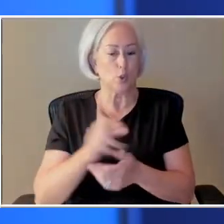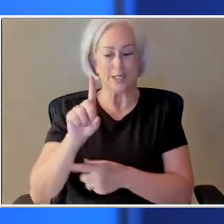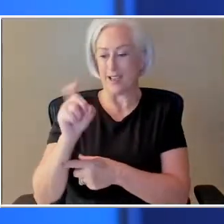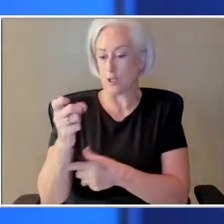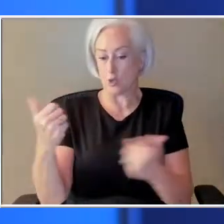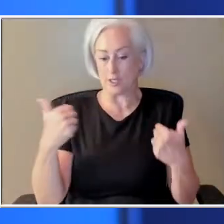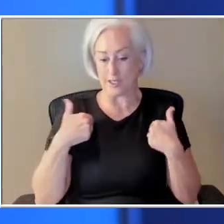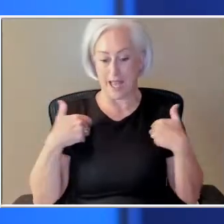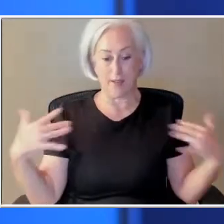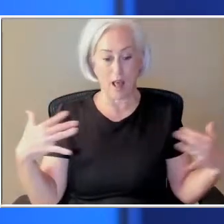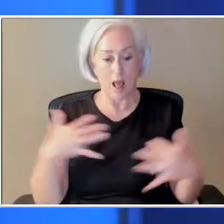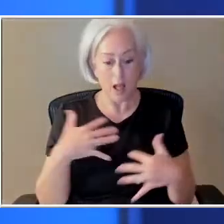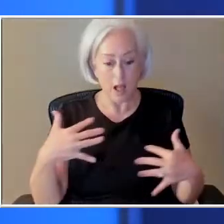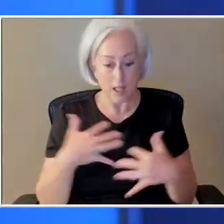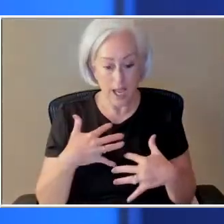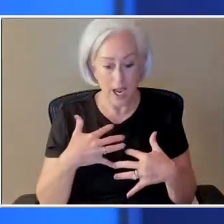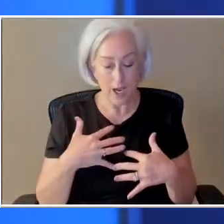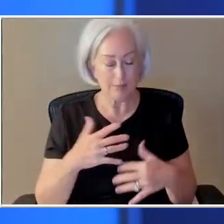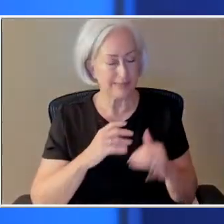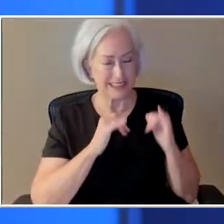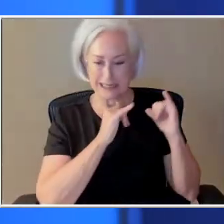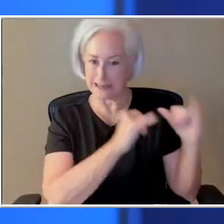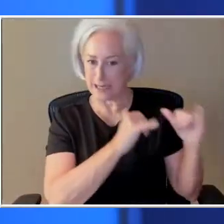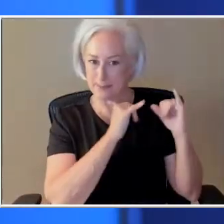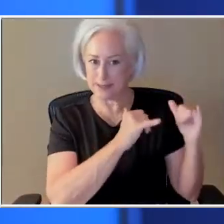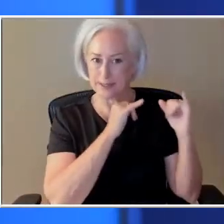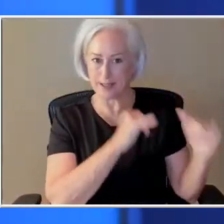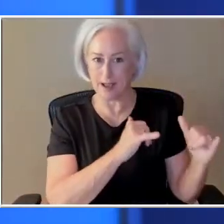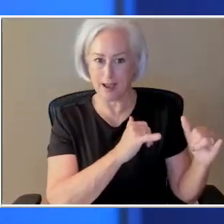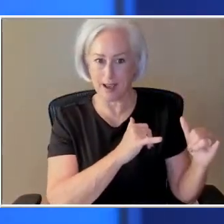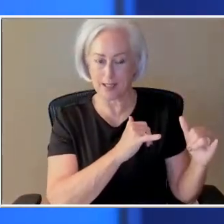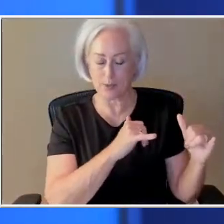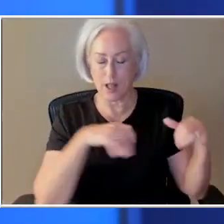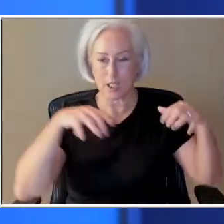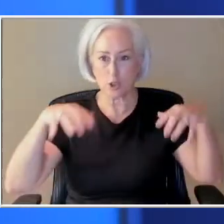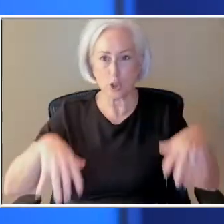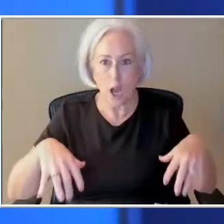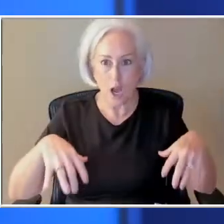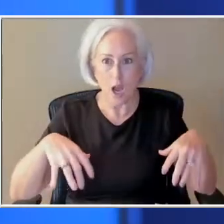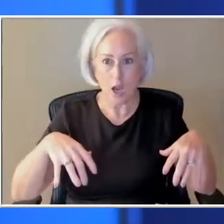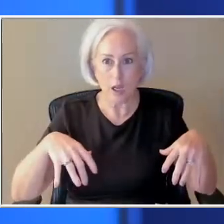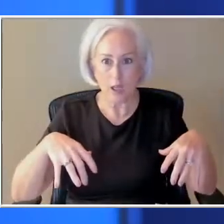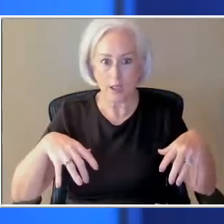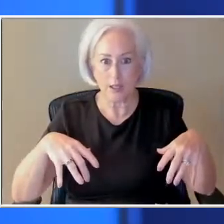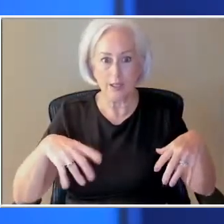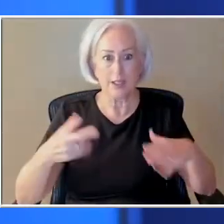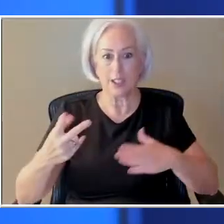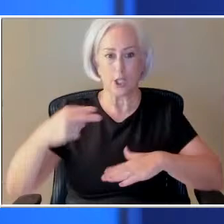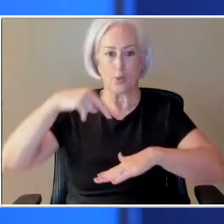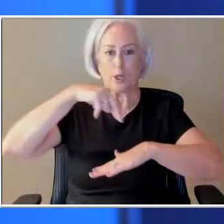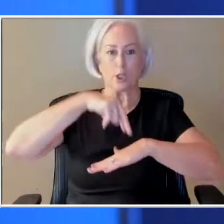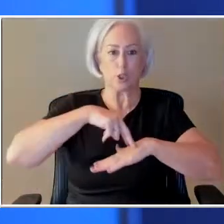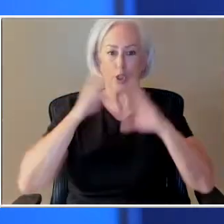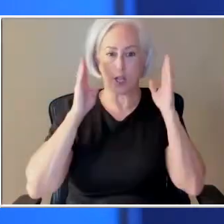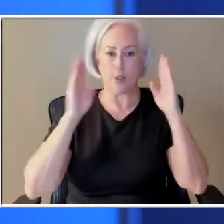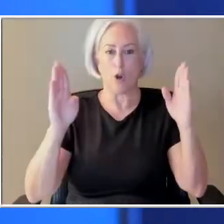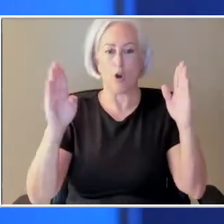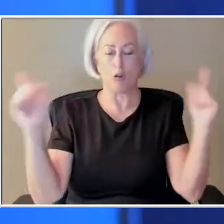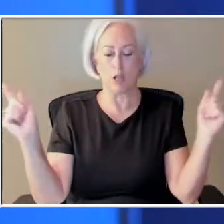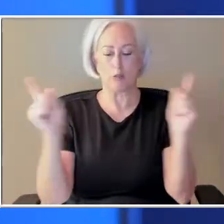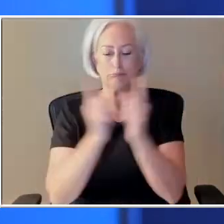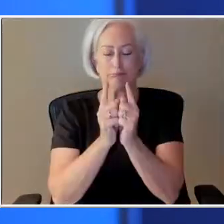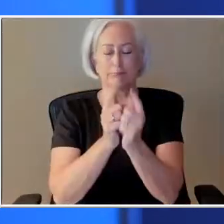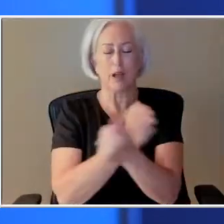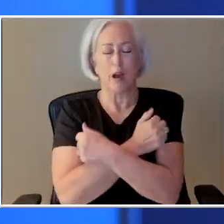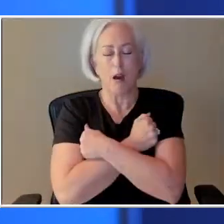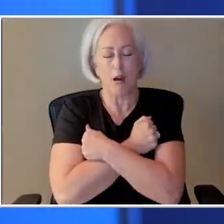Mm-hmm. When we got the diagnosis, it was just like shock, and we stood in the hallway and hugged each other and cried. Because